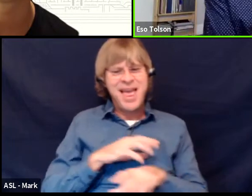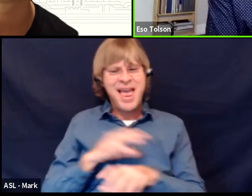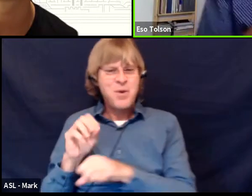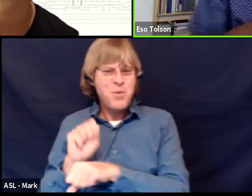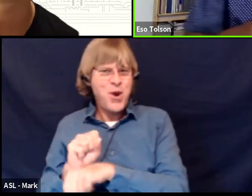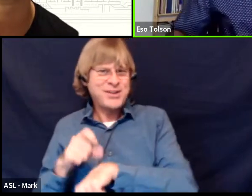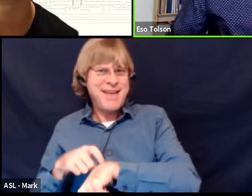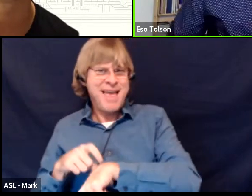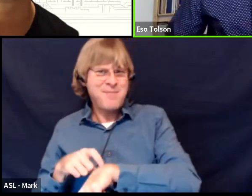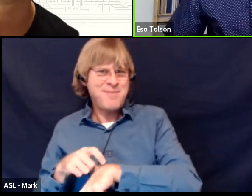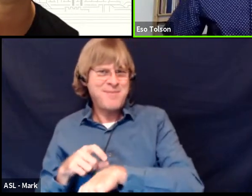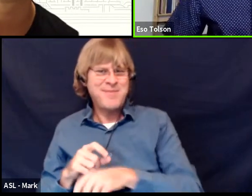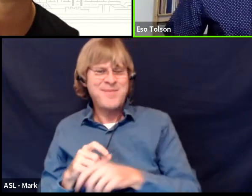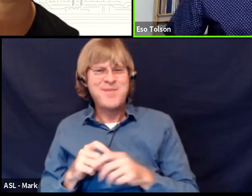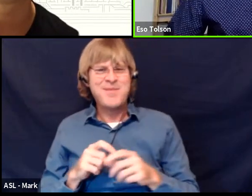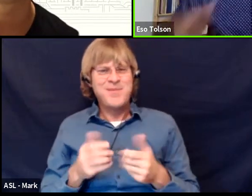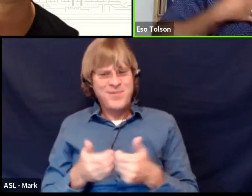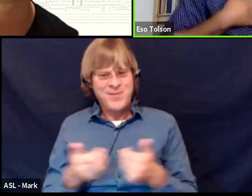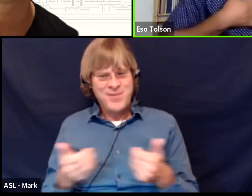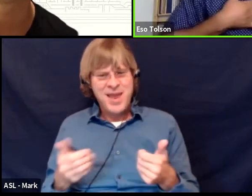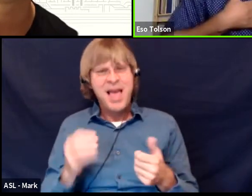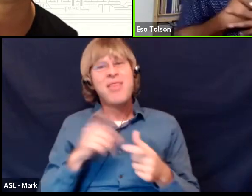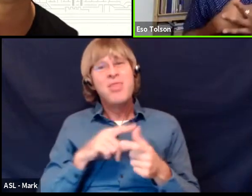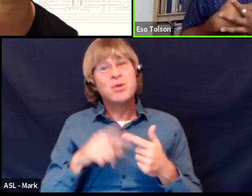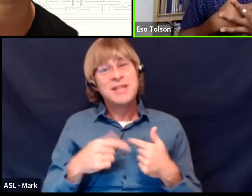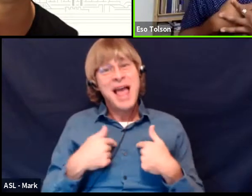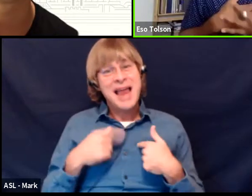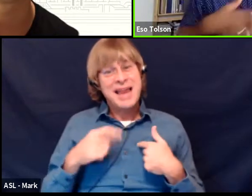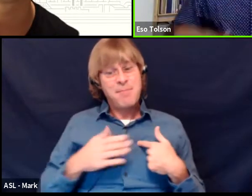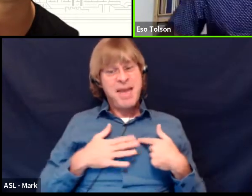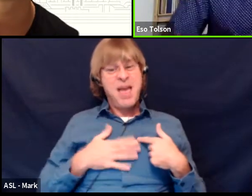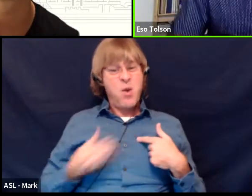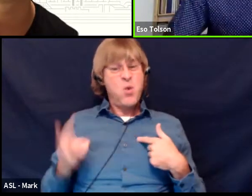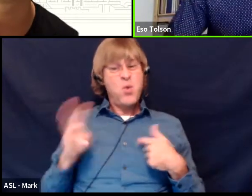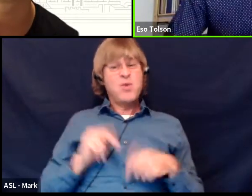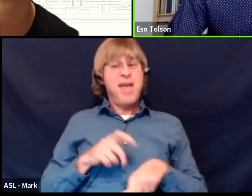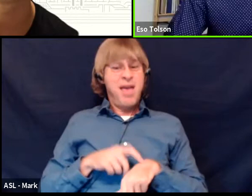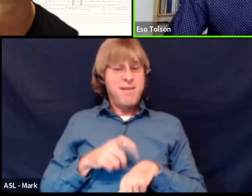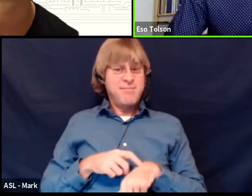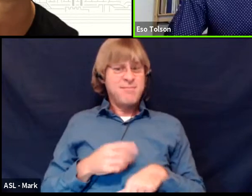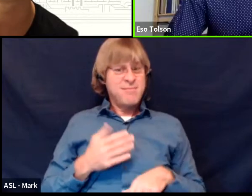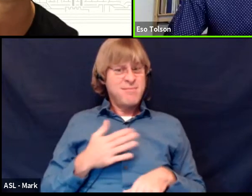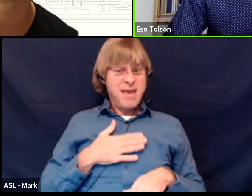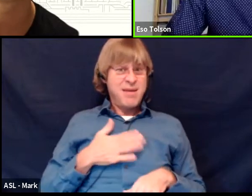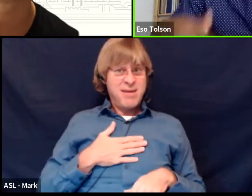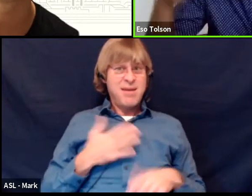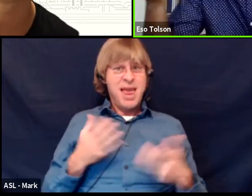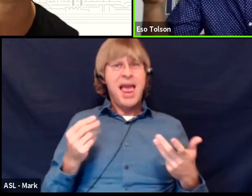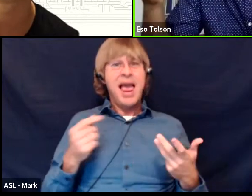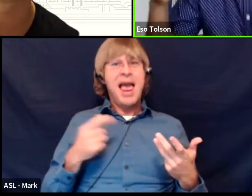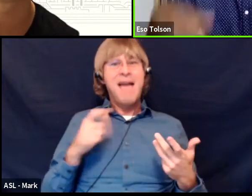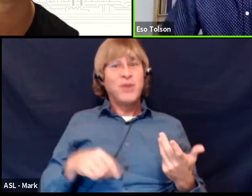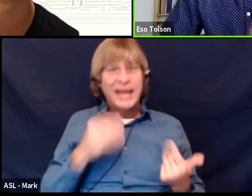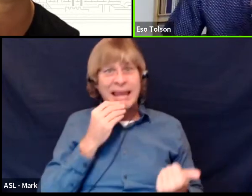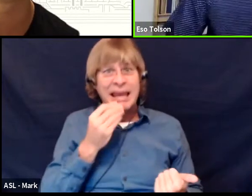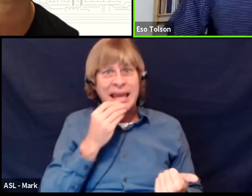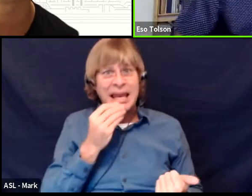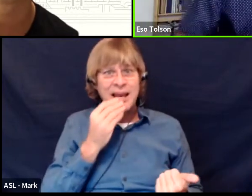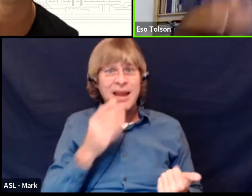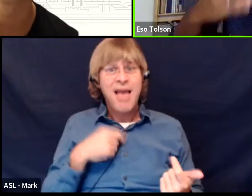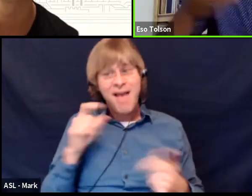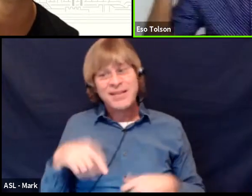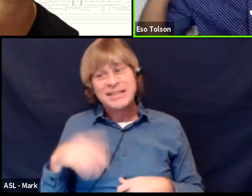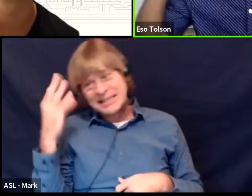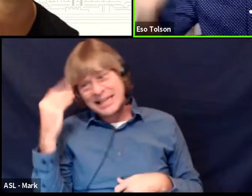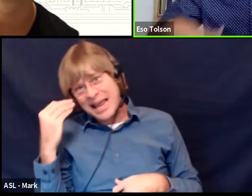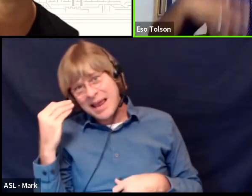work time. And then also I need me time, and then I gotta eat. I gotta sleep